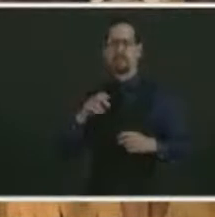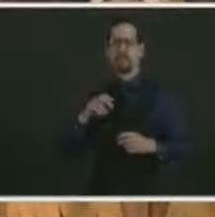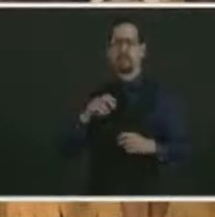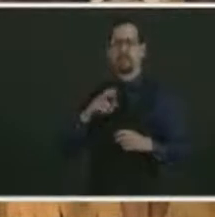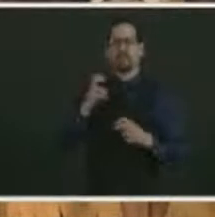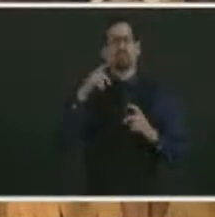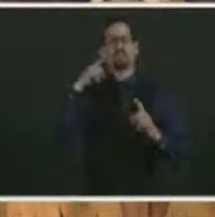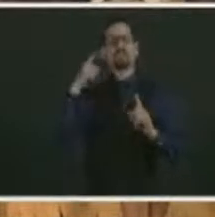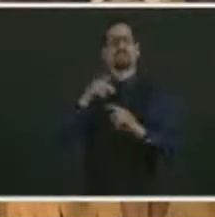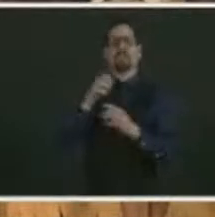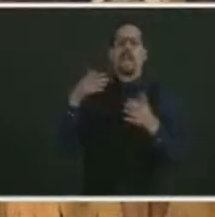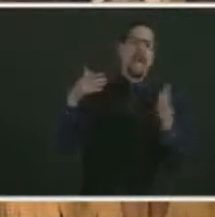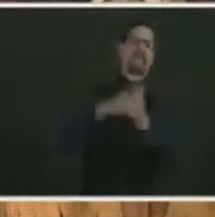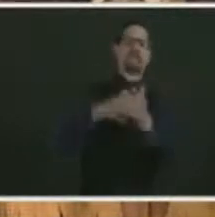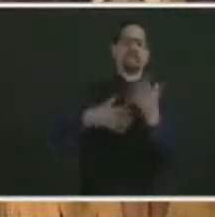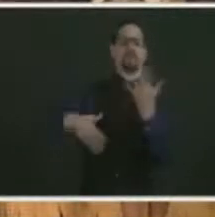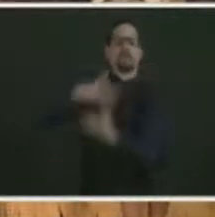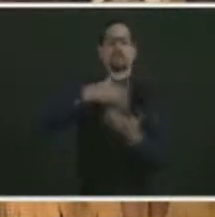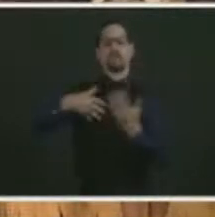do. And